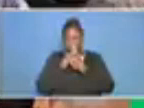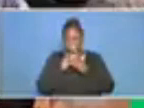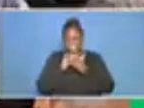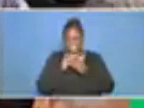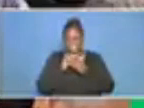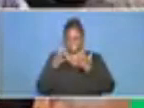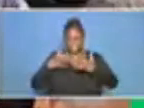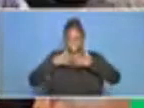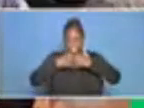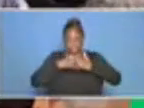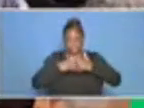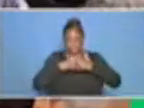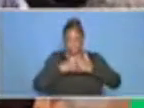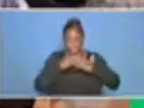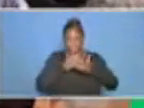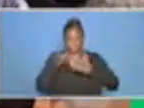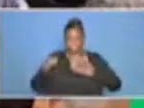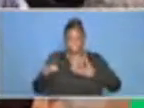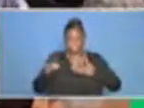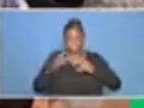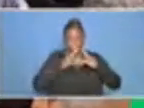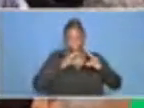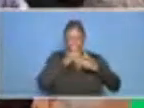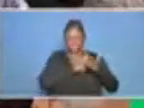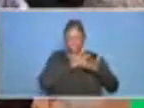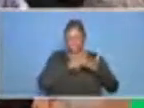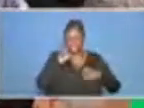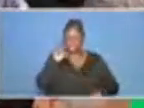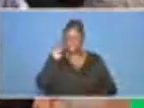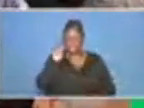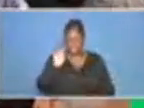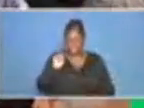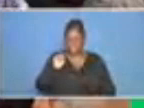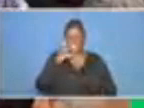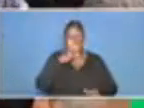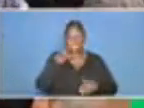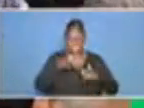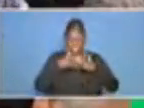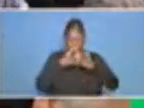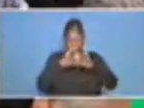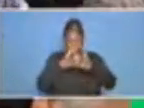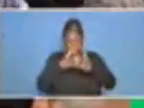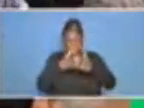generation purchase, auxiliary parts, as well as shipment costs.